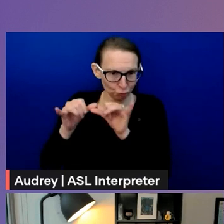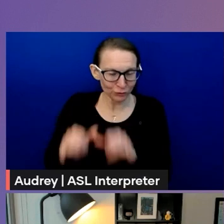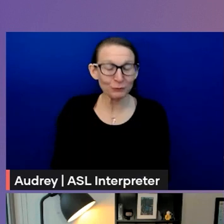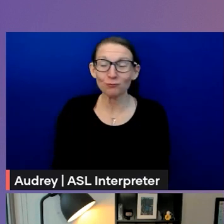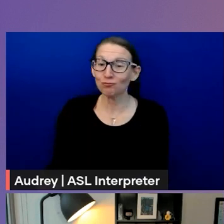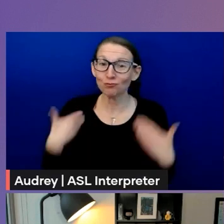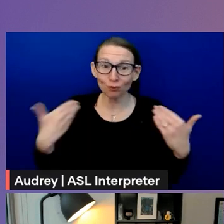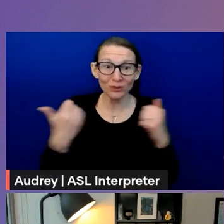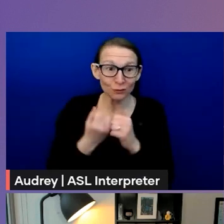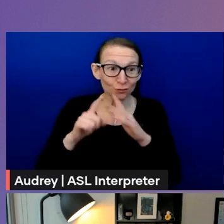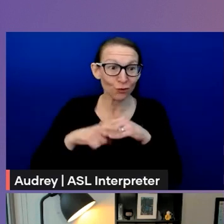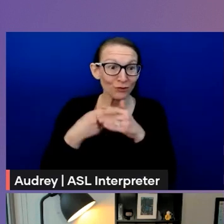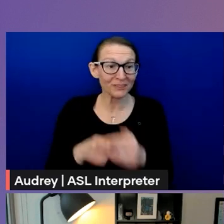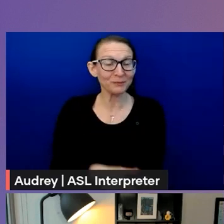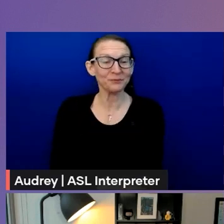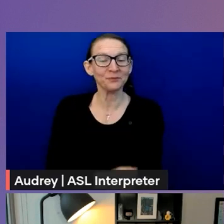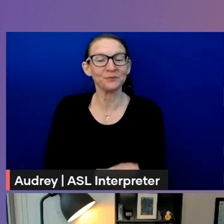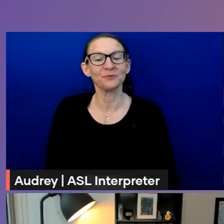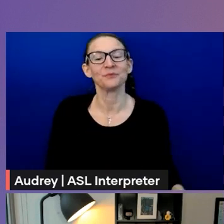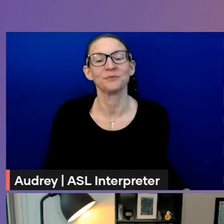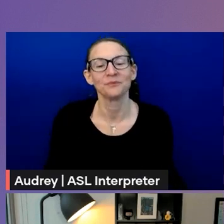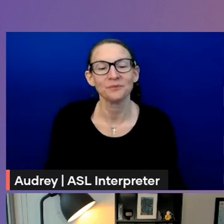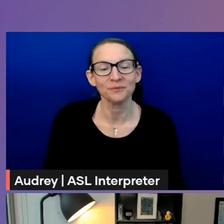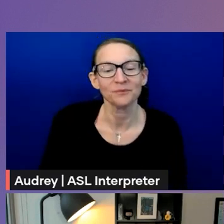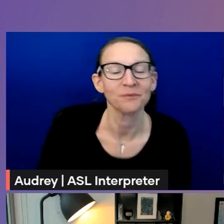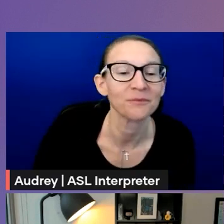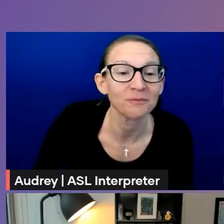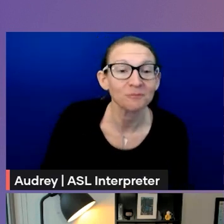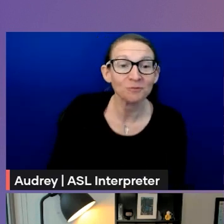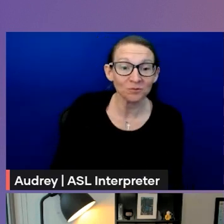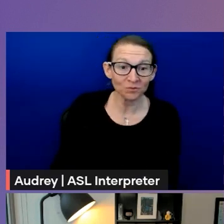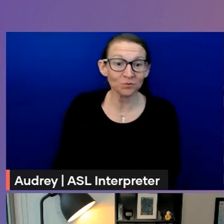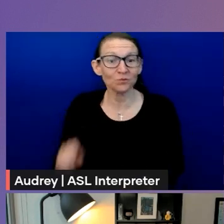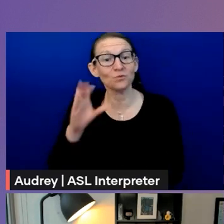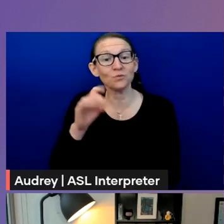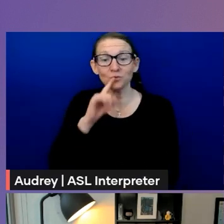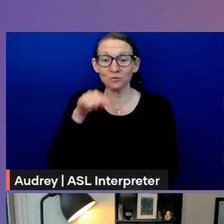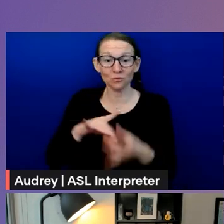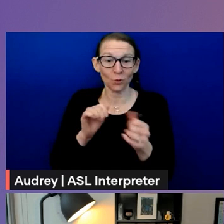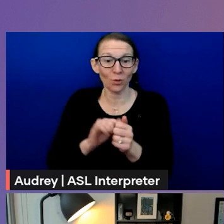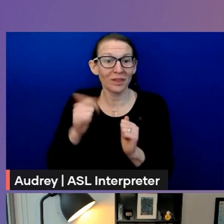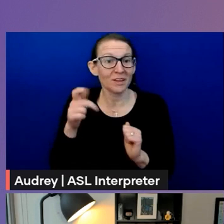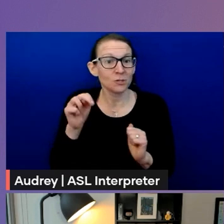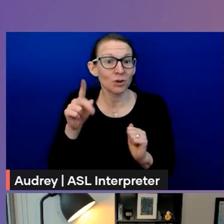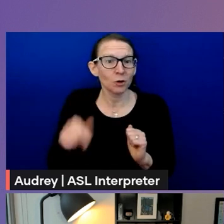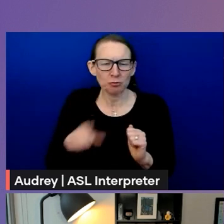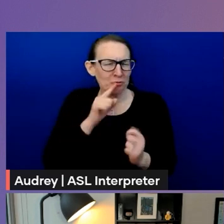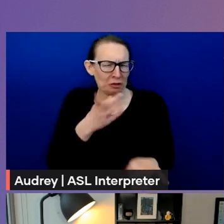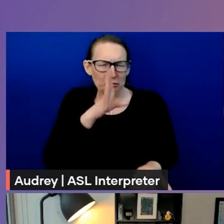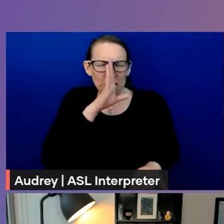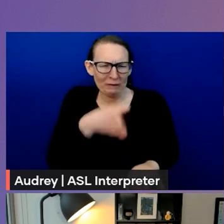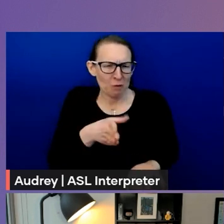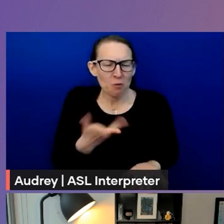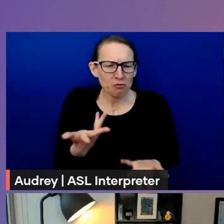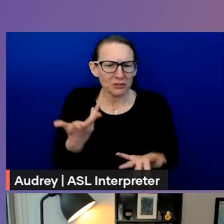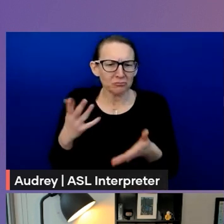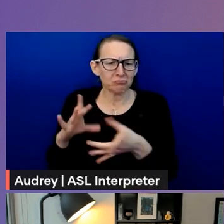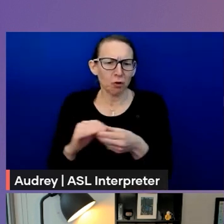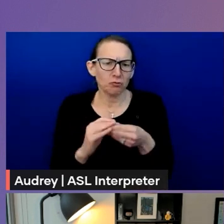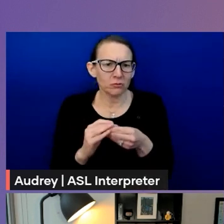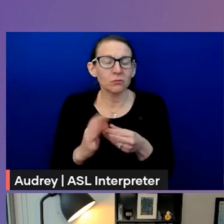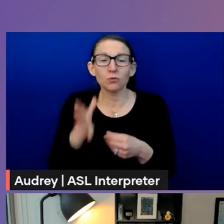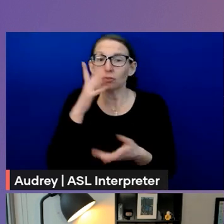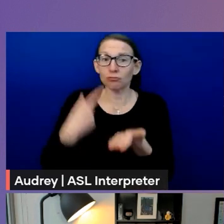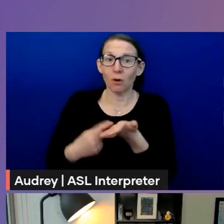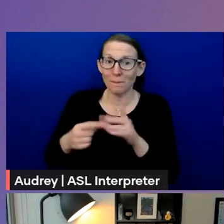started. So essentially, like in terms of the agenda, you'll see this is a pretty straightforward talk. We're going to talk about